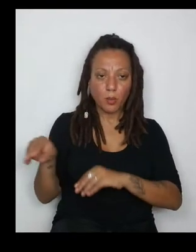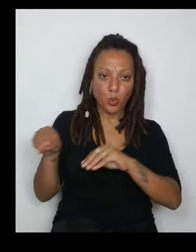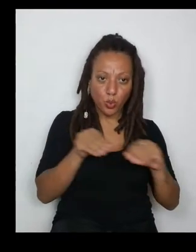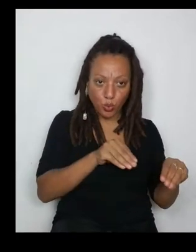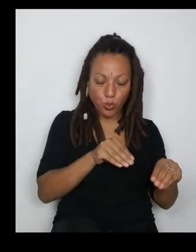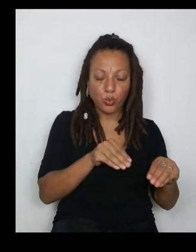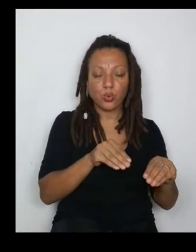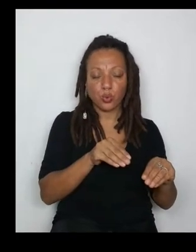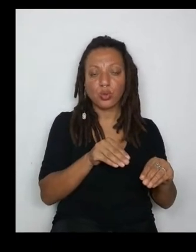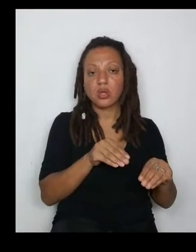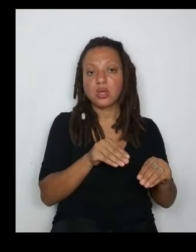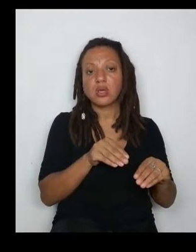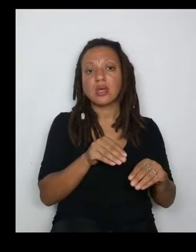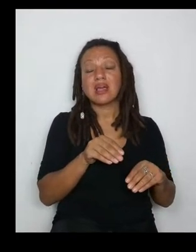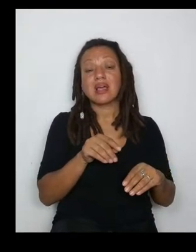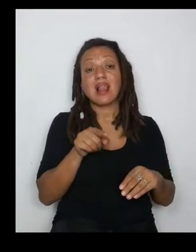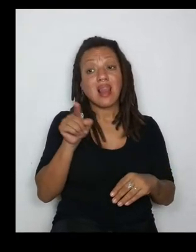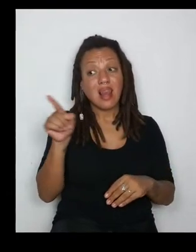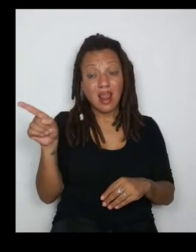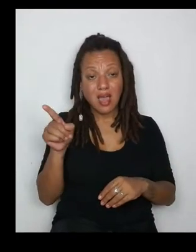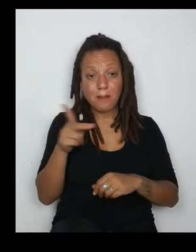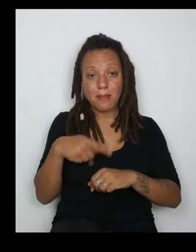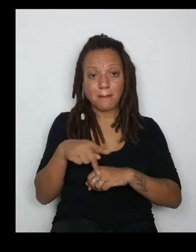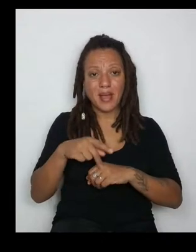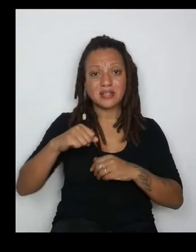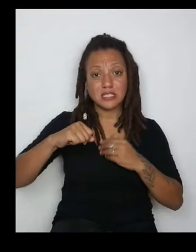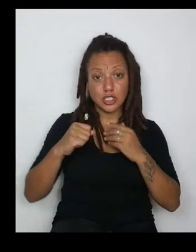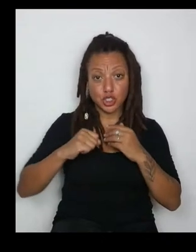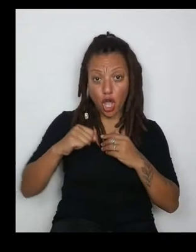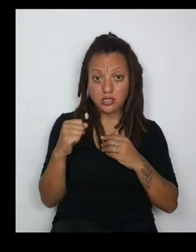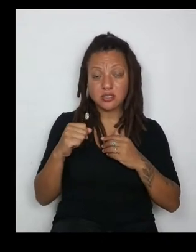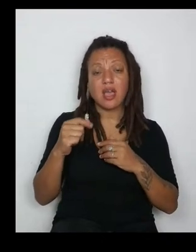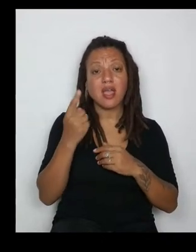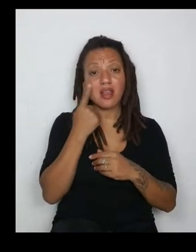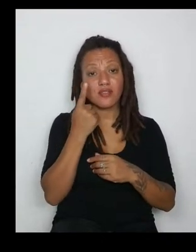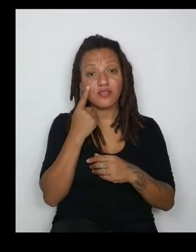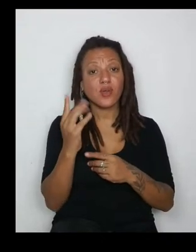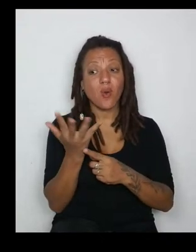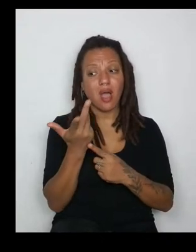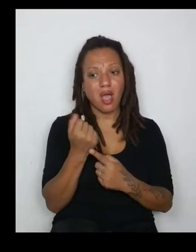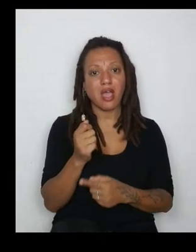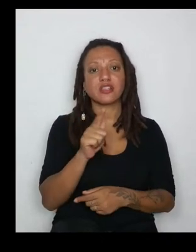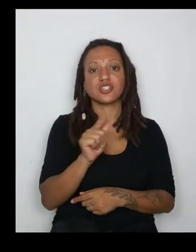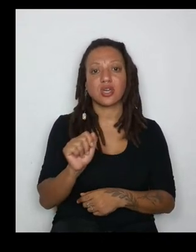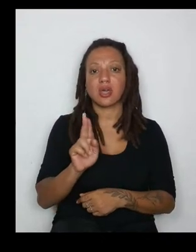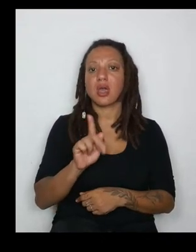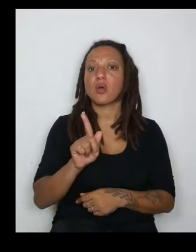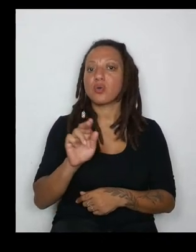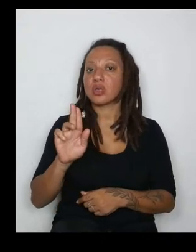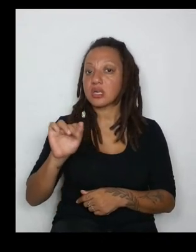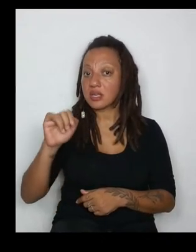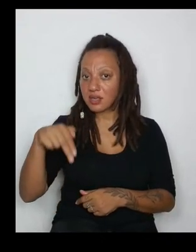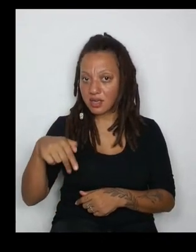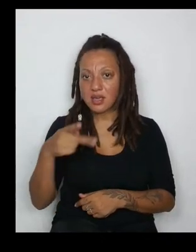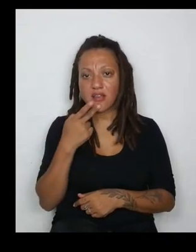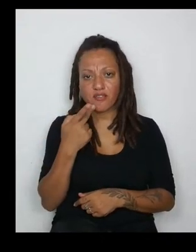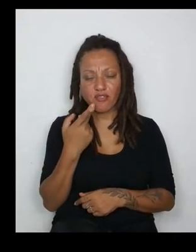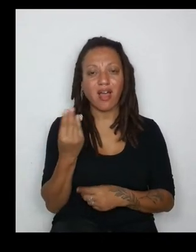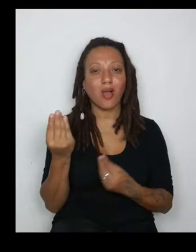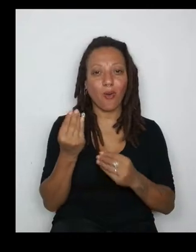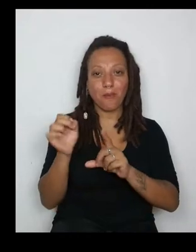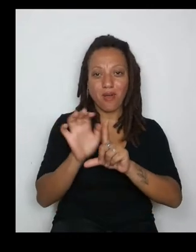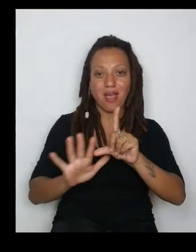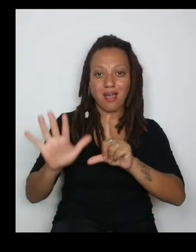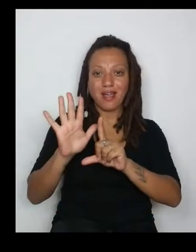vision after the sermon he also talks about the yellow christ these are the works that inform his